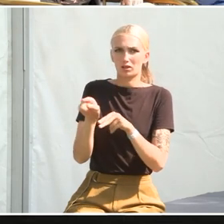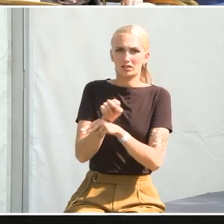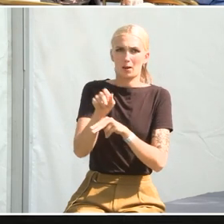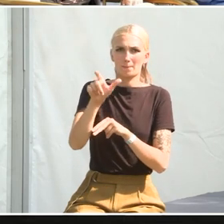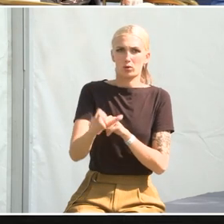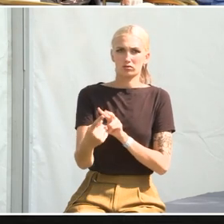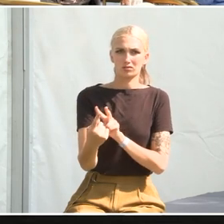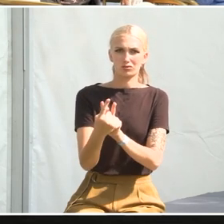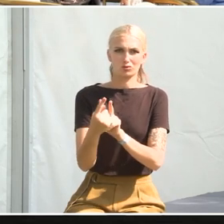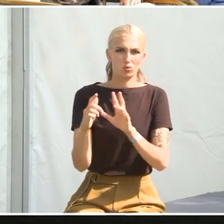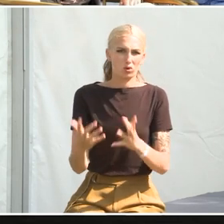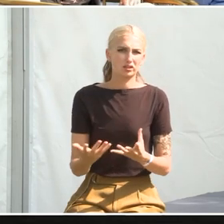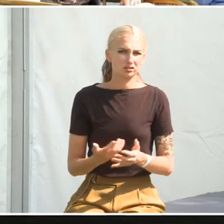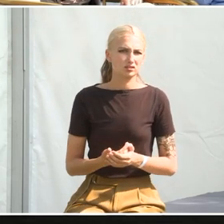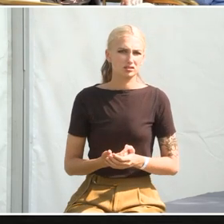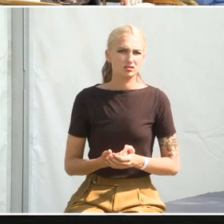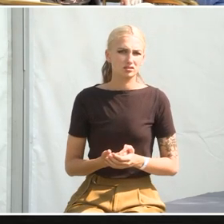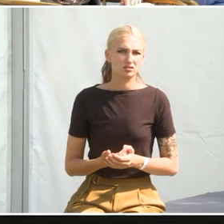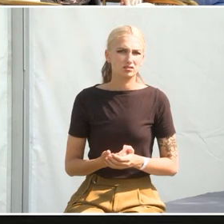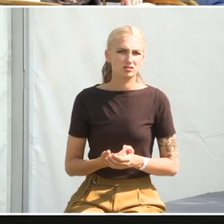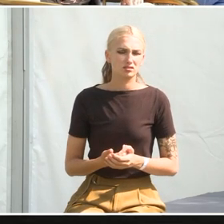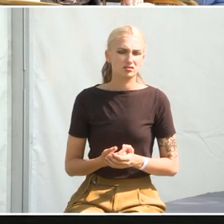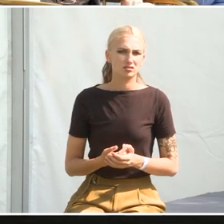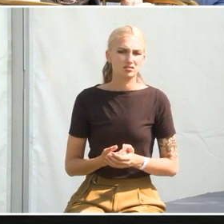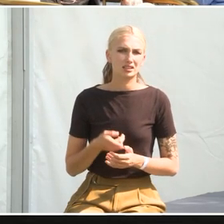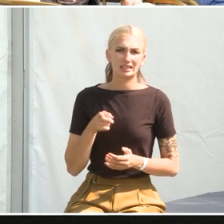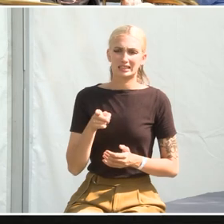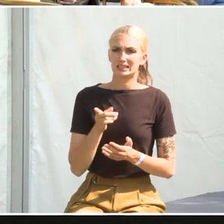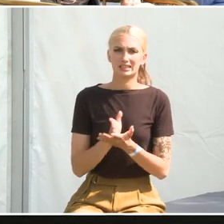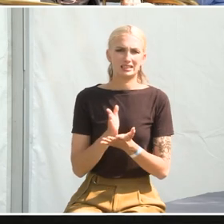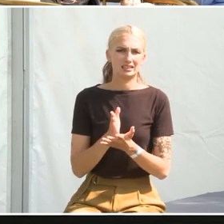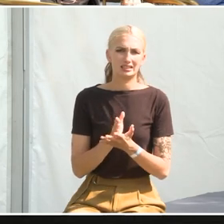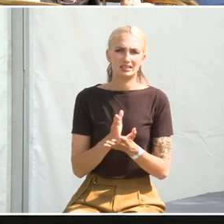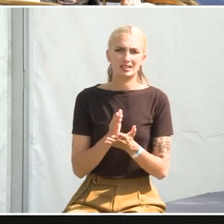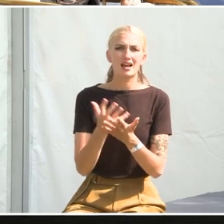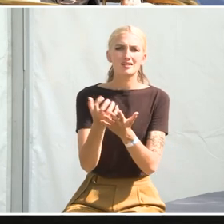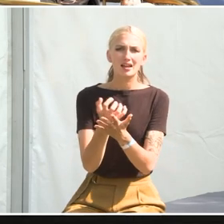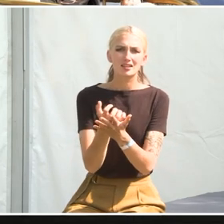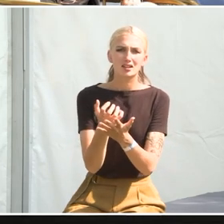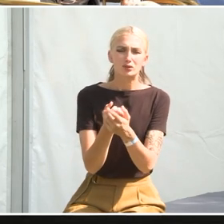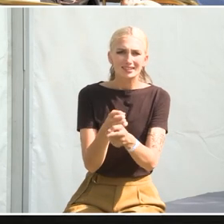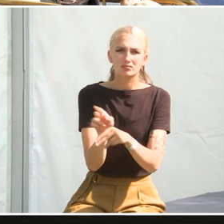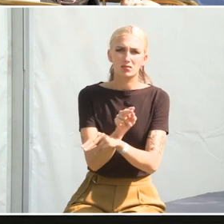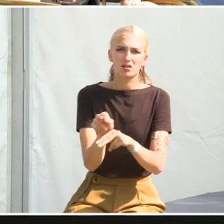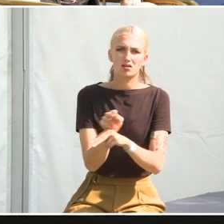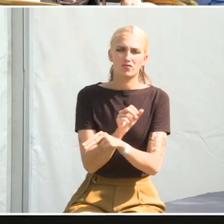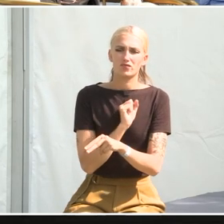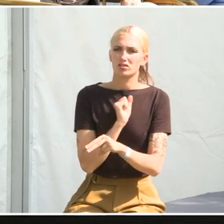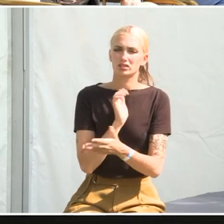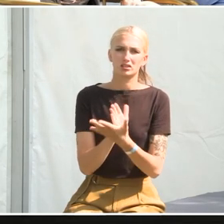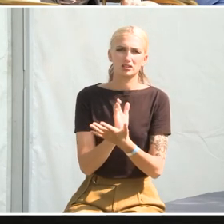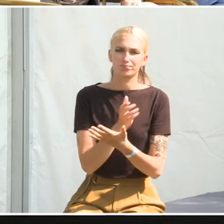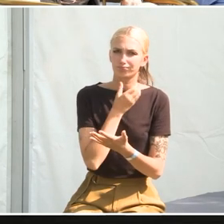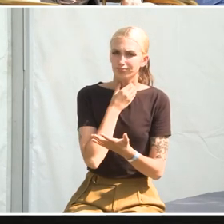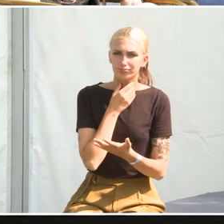actually. So I feel like this is one thing that that is actually what we need to do and what we need to work on. And